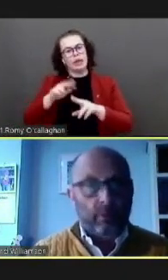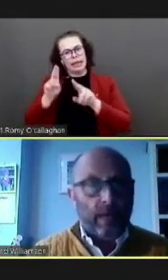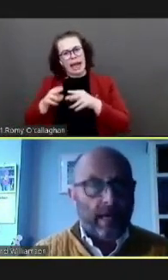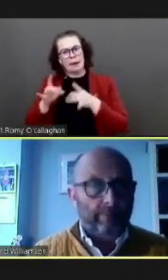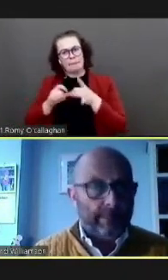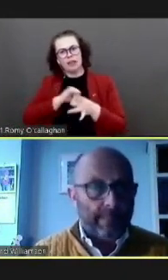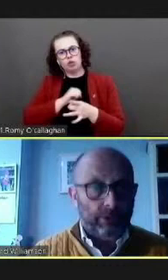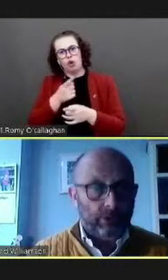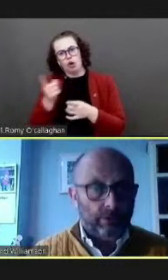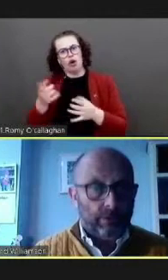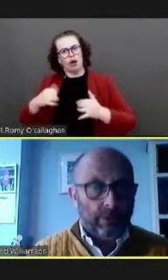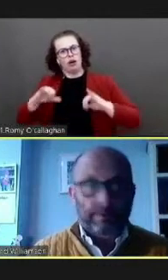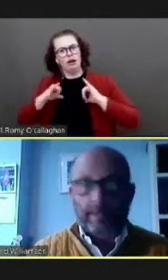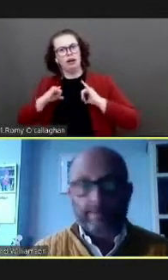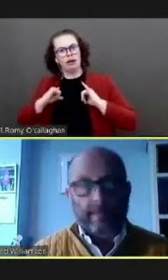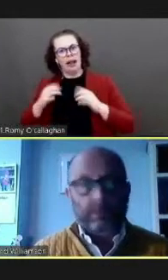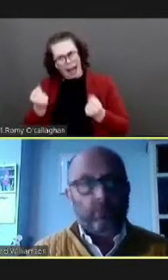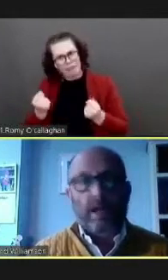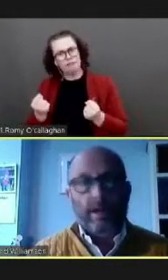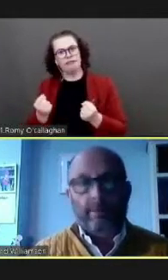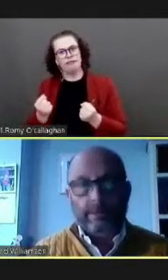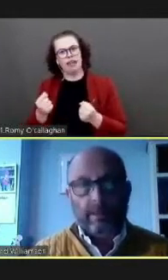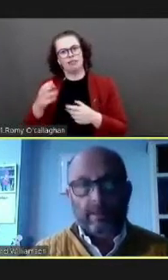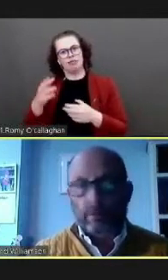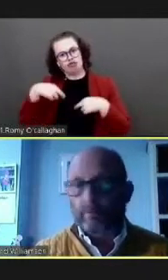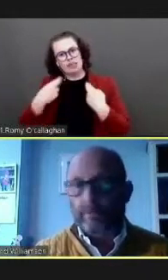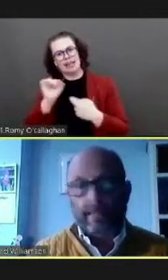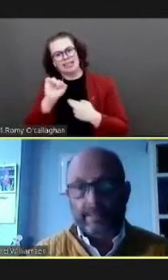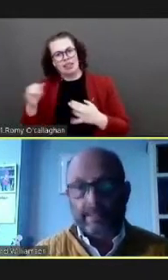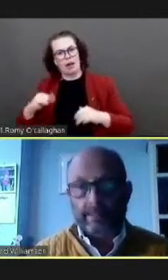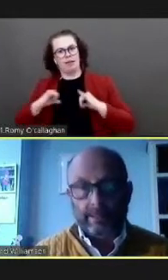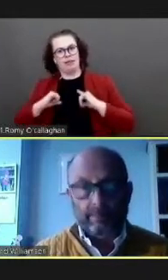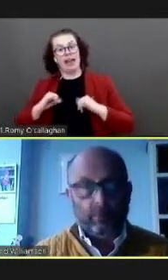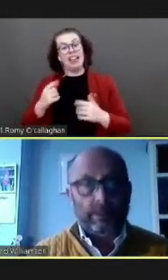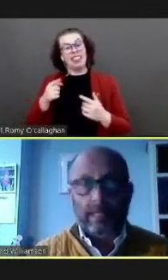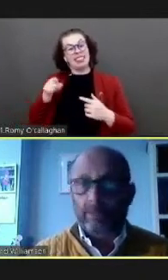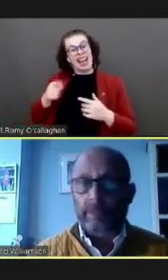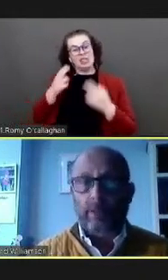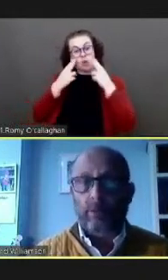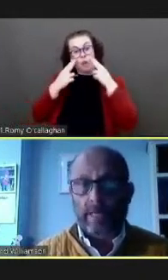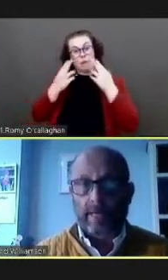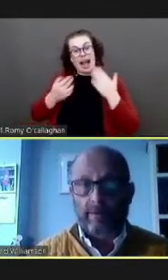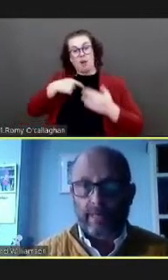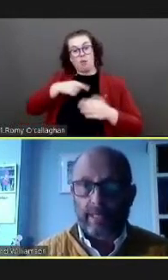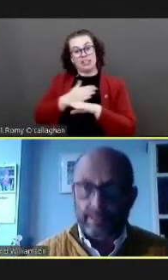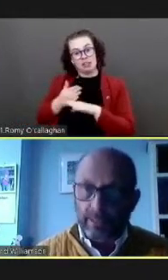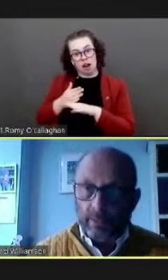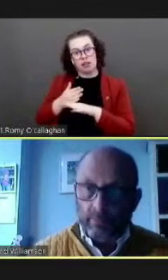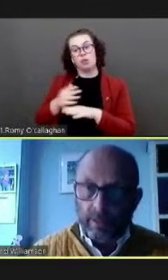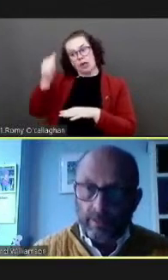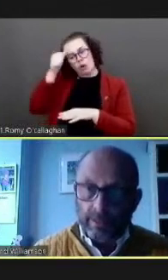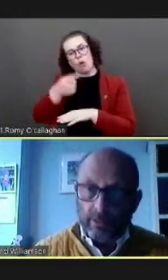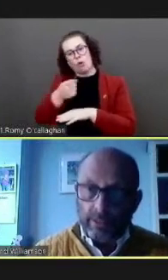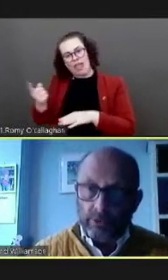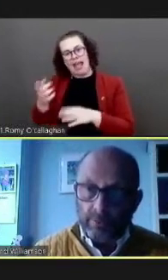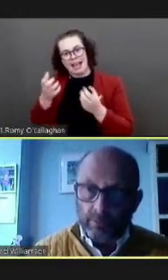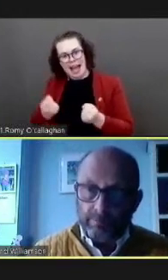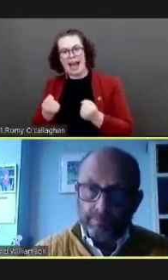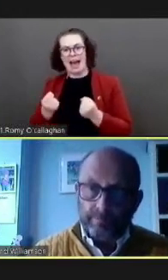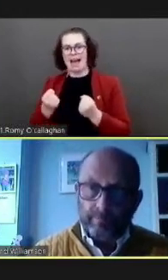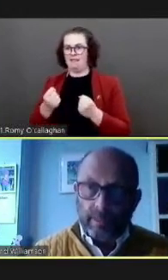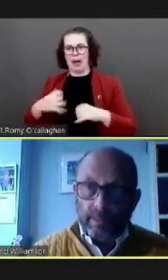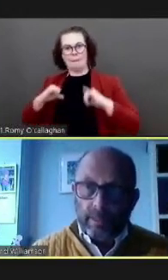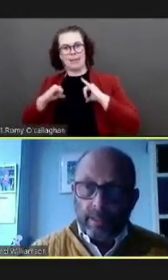that people have potential, that's where we start from, that's our starting point. And if we don't have that, we are in great